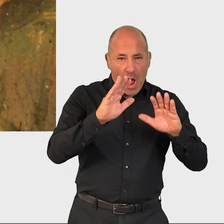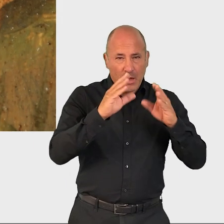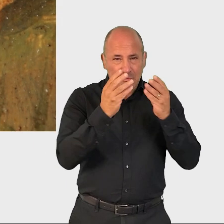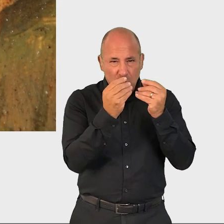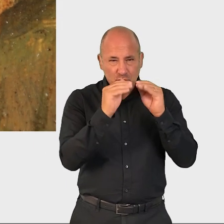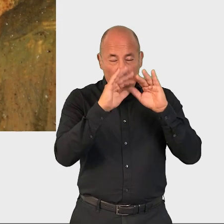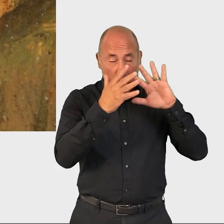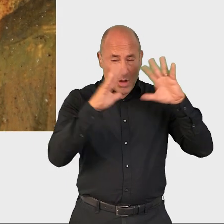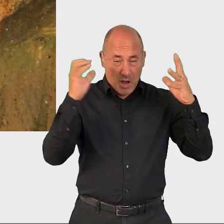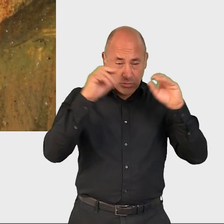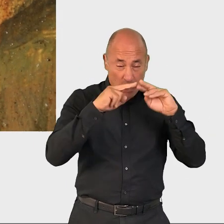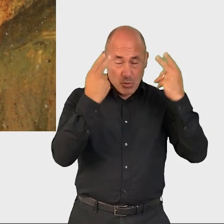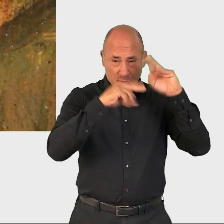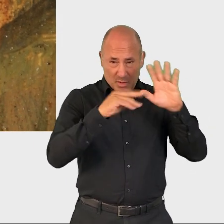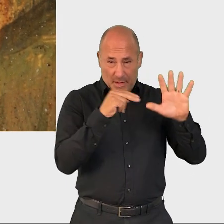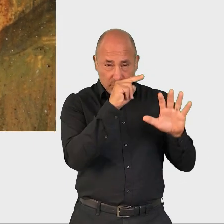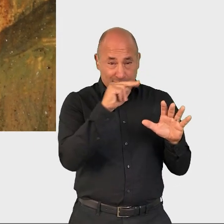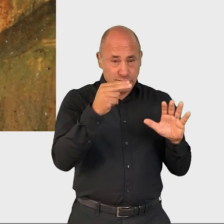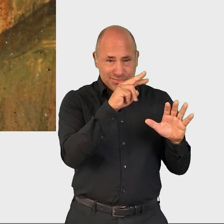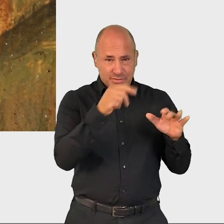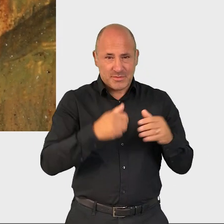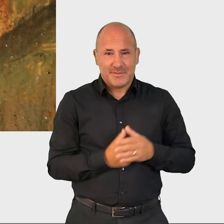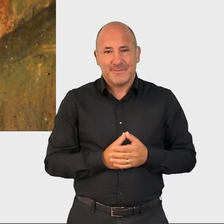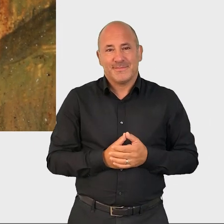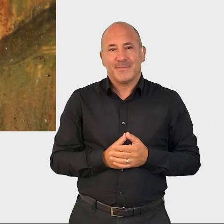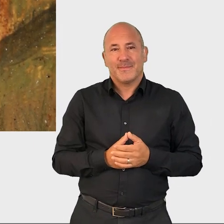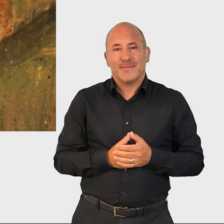colour, texture and light and shade.